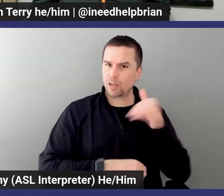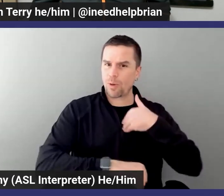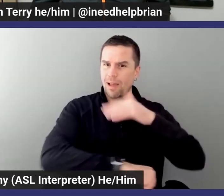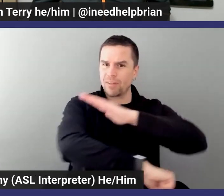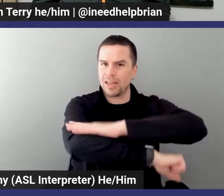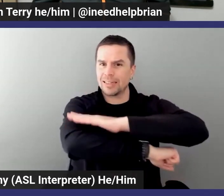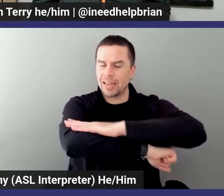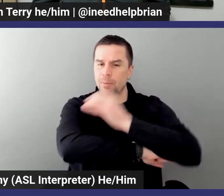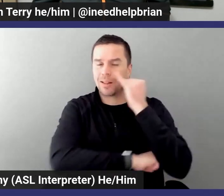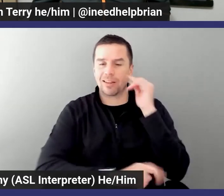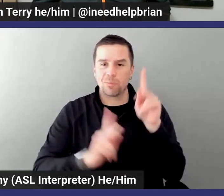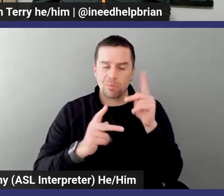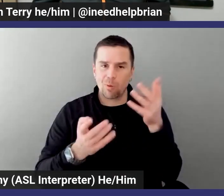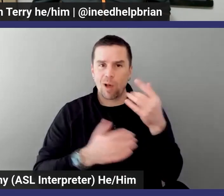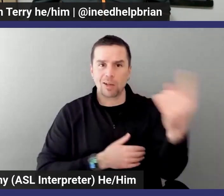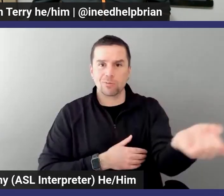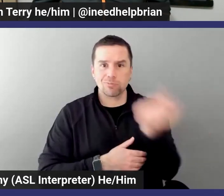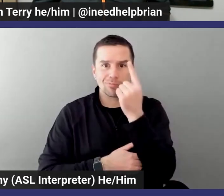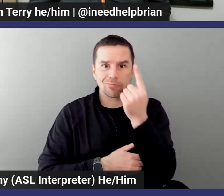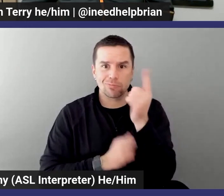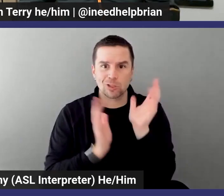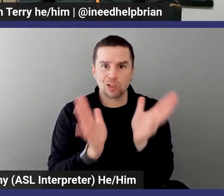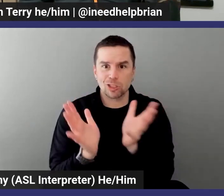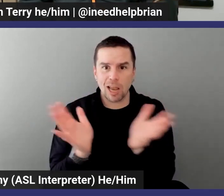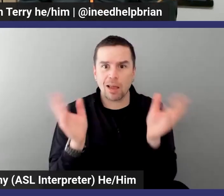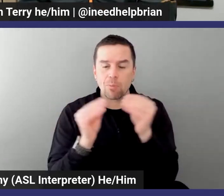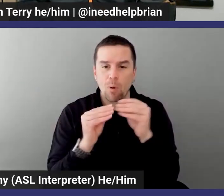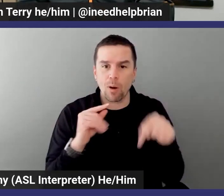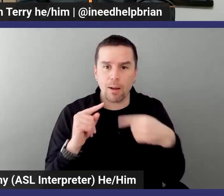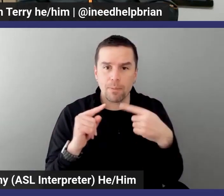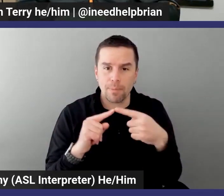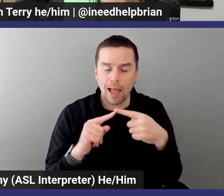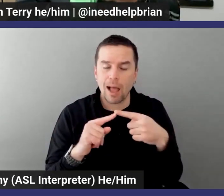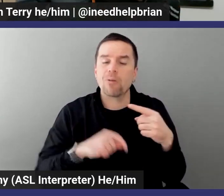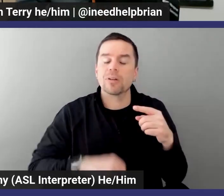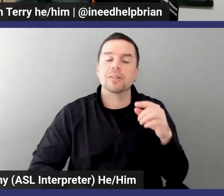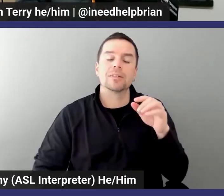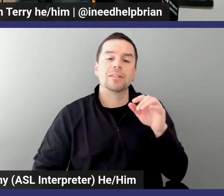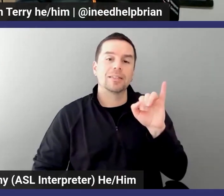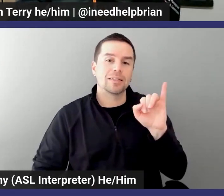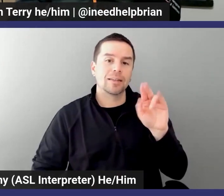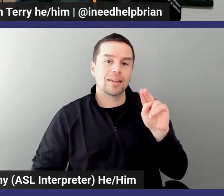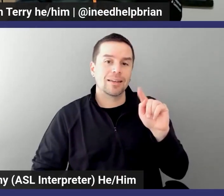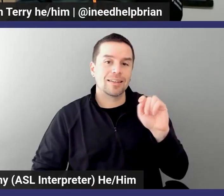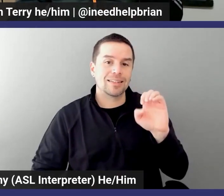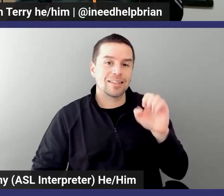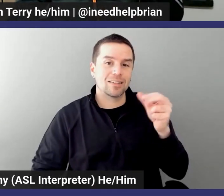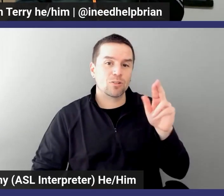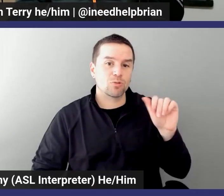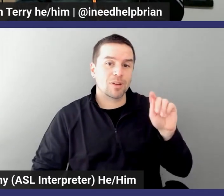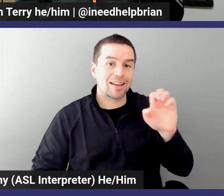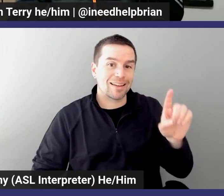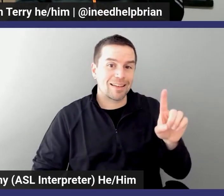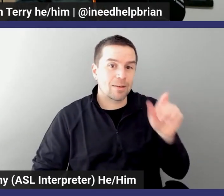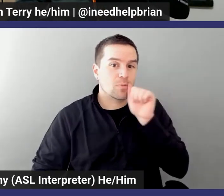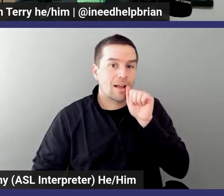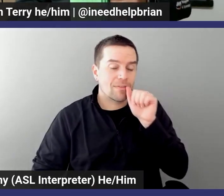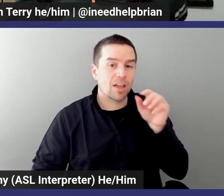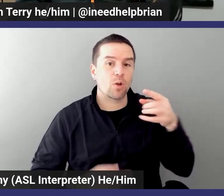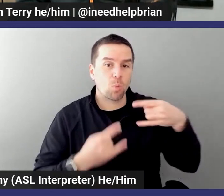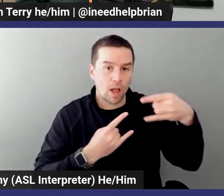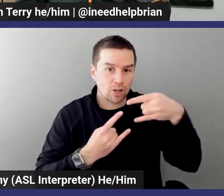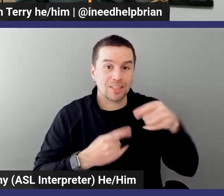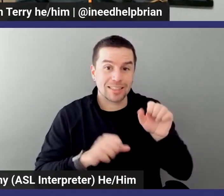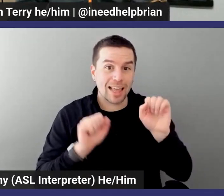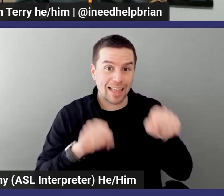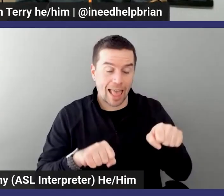hi, and talk more about integrated private wireless, they can. Absolutely. We have actually